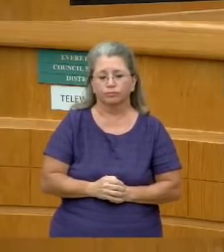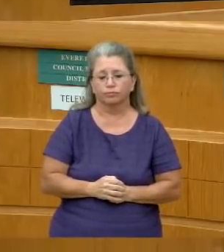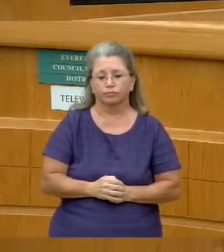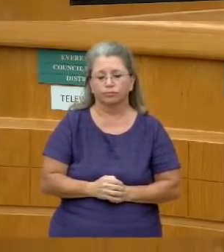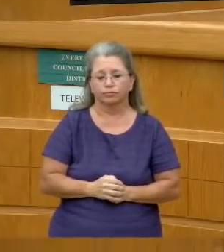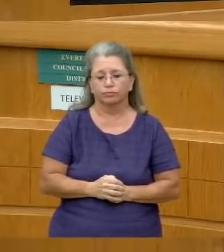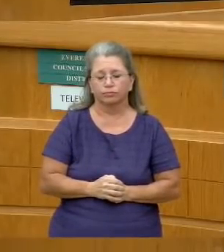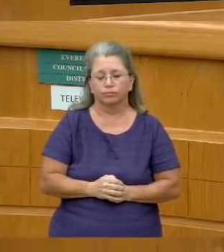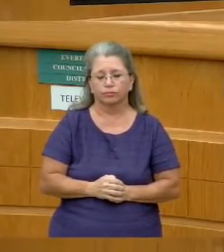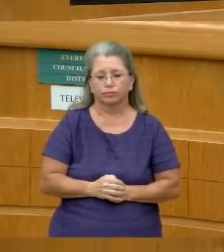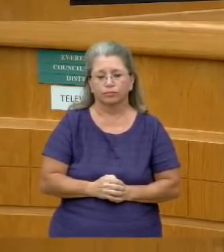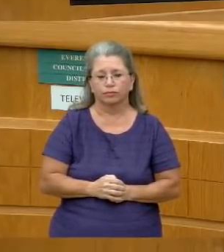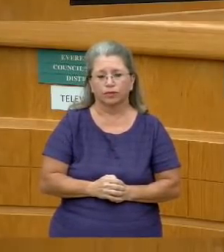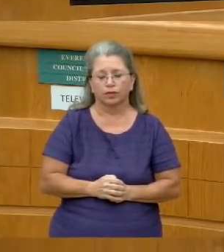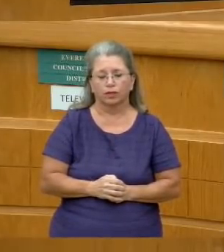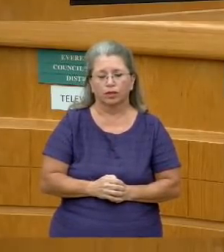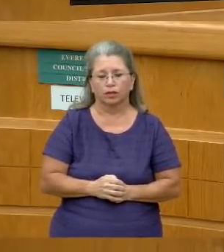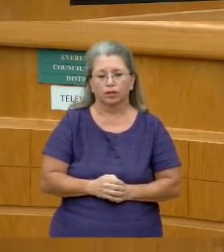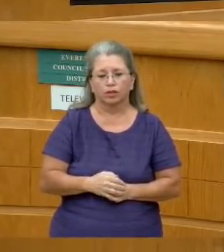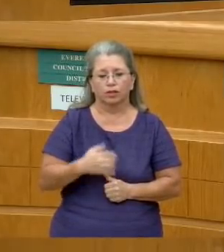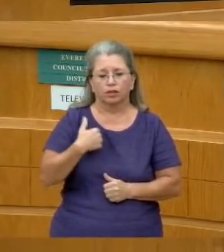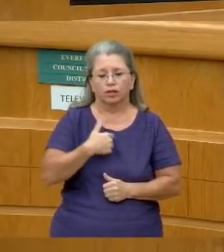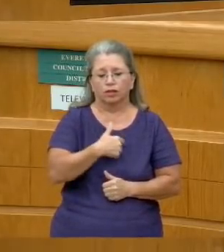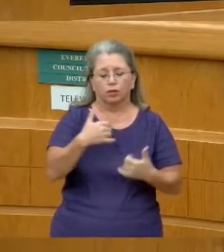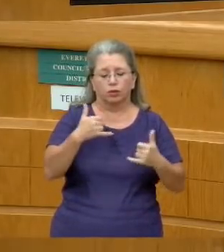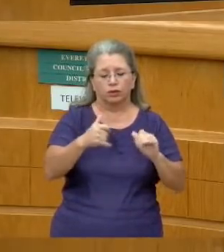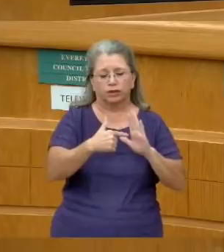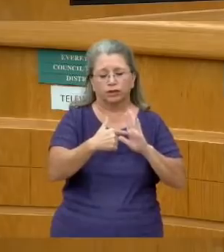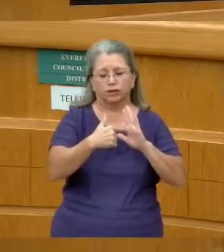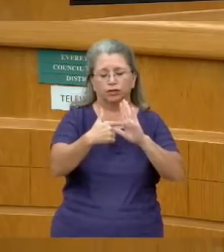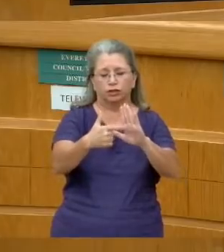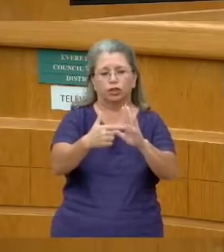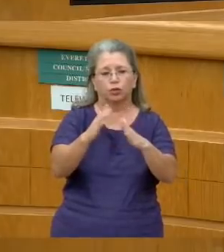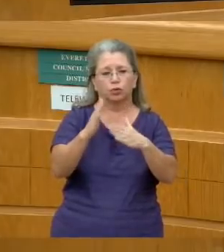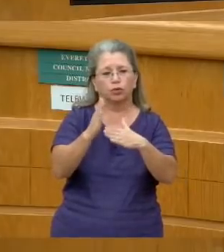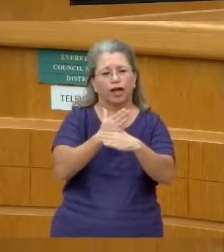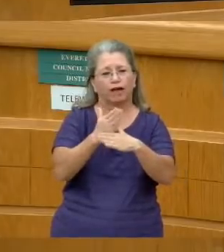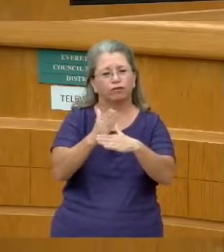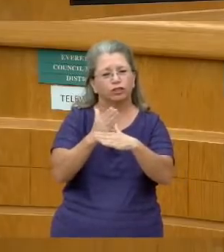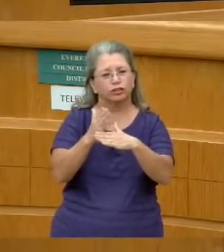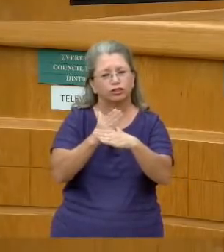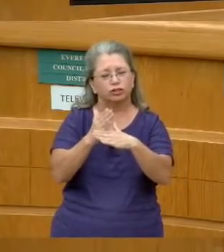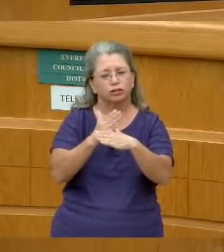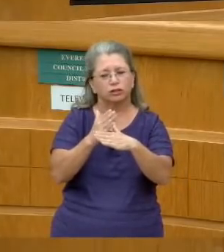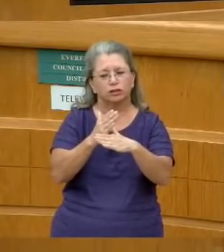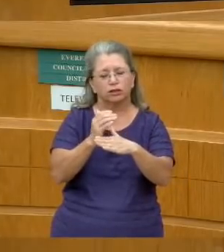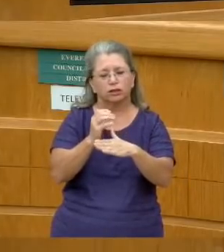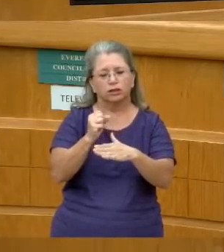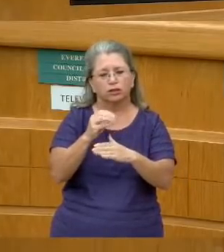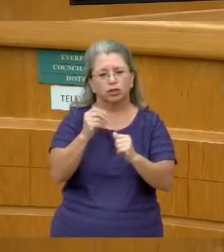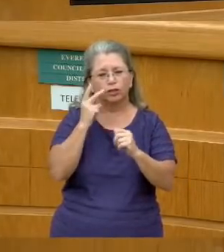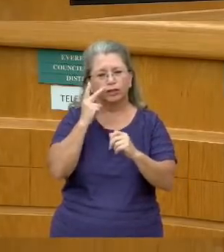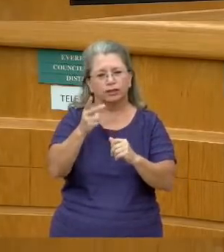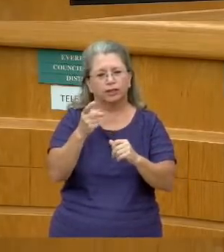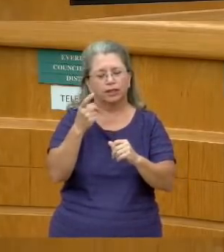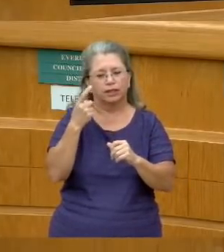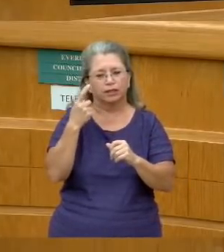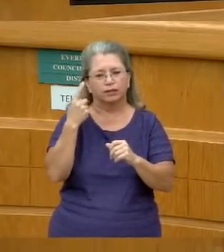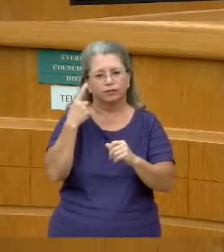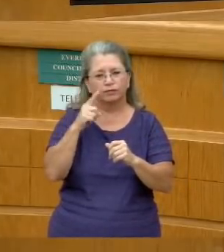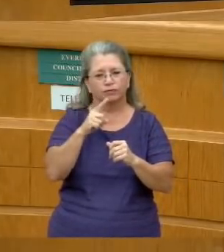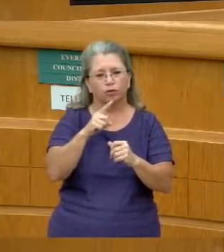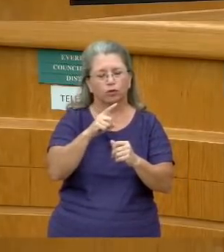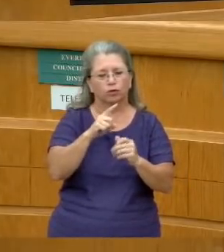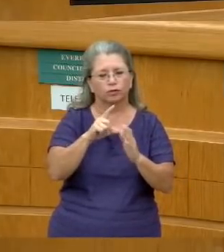Okay, and then we're still doing our averaging just to kind of see things more from a long-term perspective. So